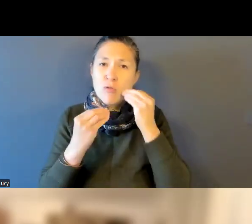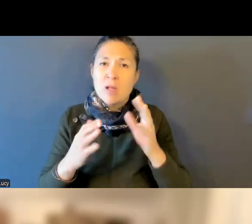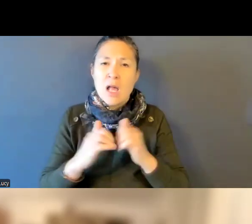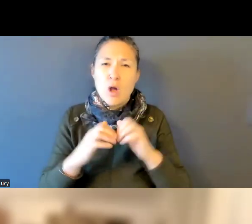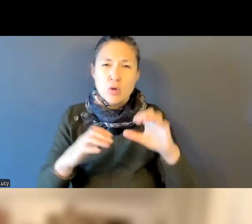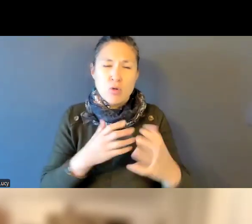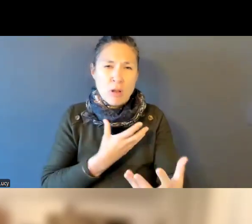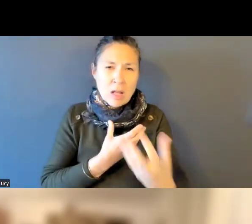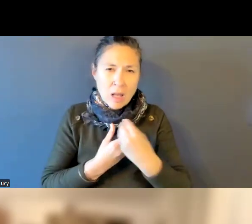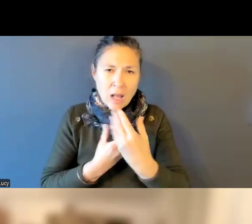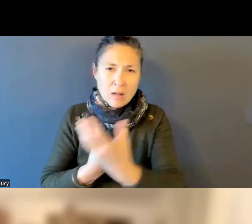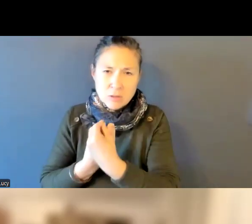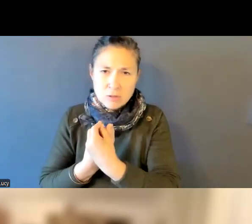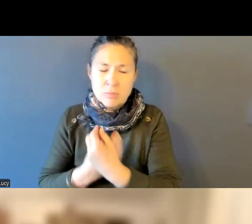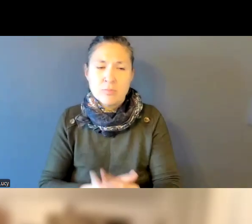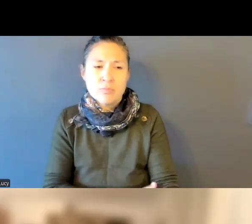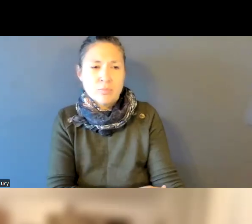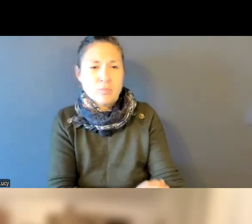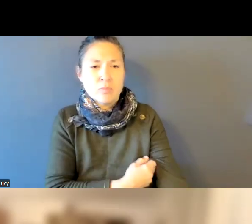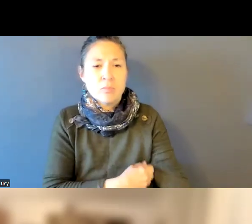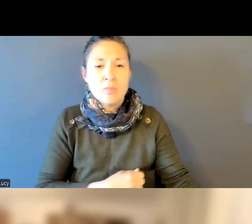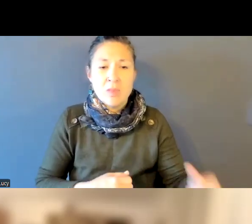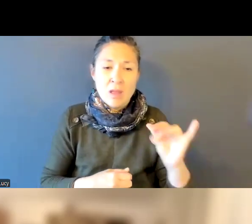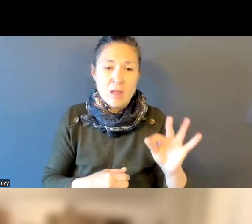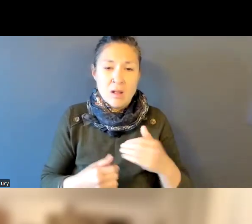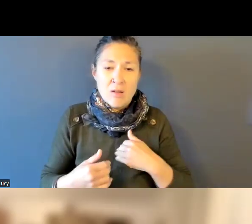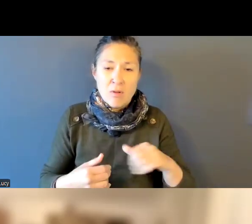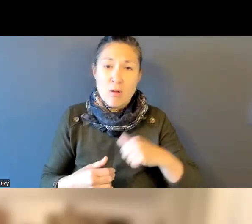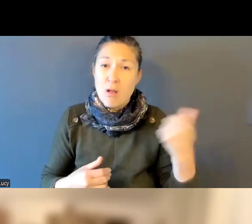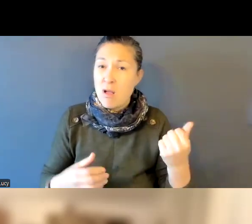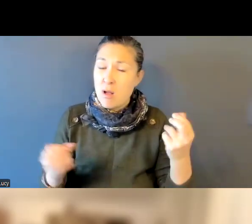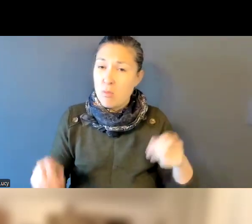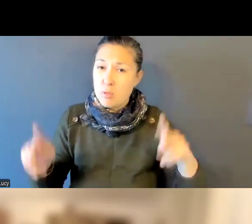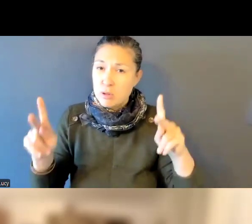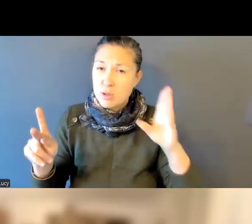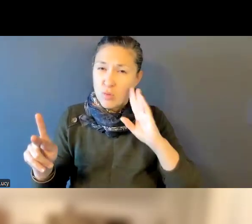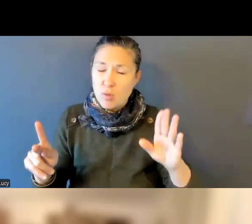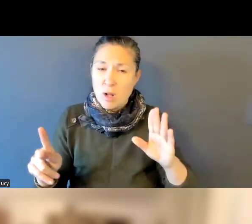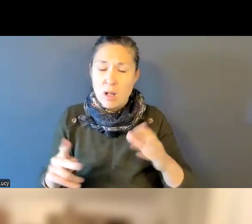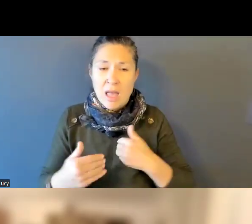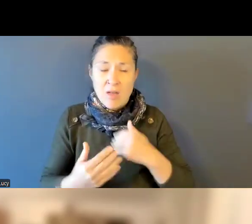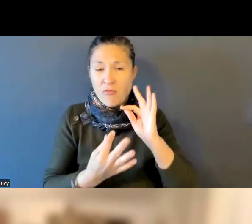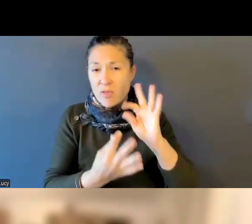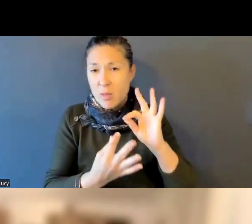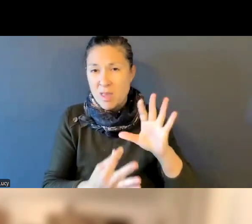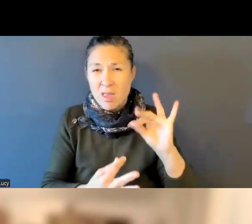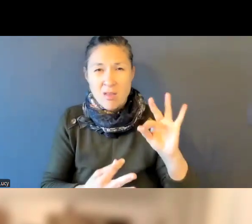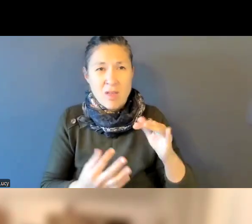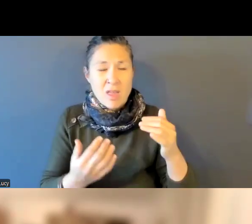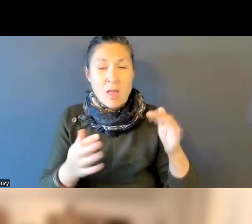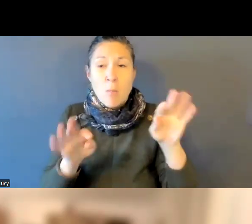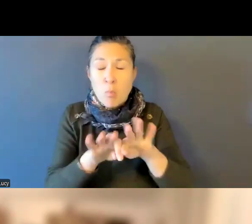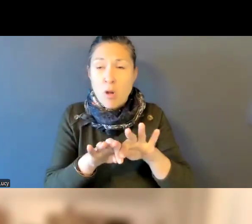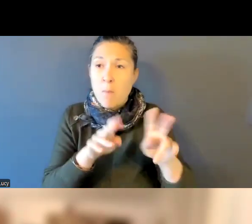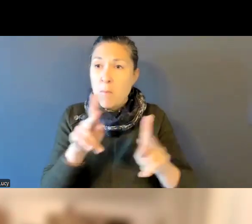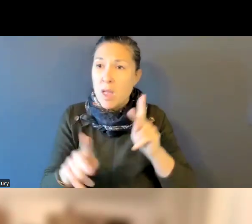and if there will be additional opportunities to get feedback if there are key folks